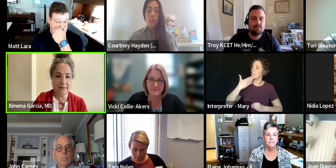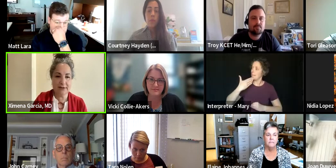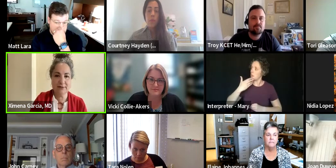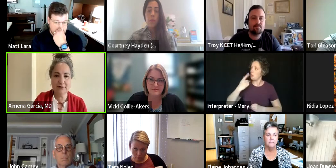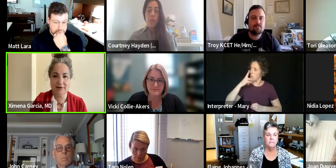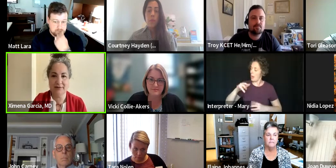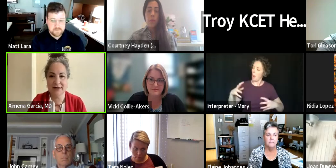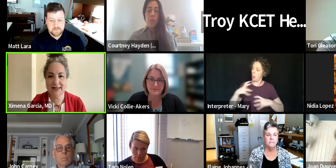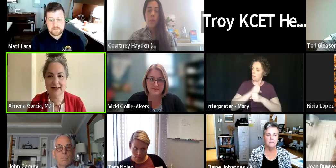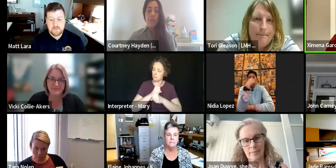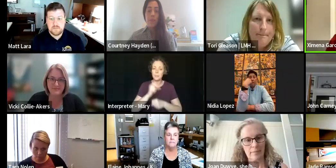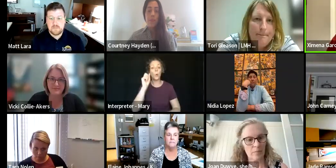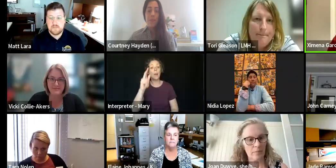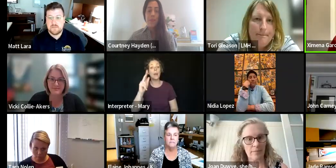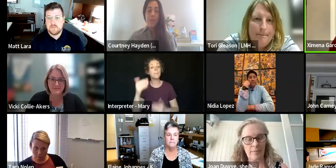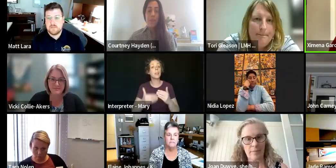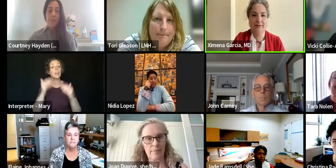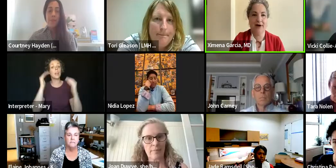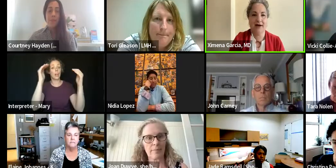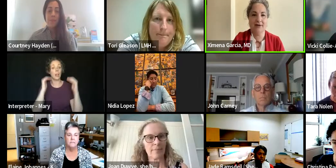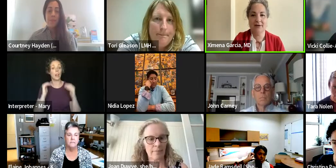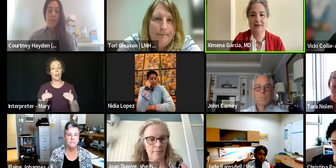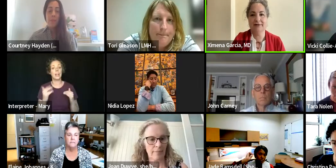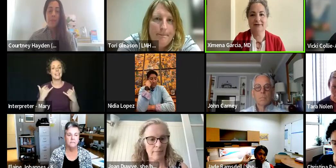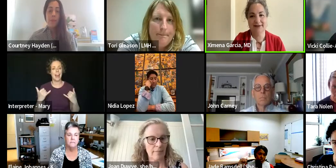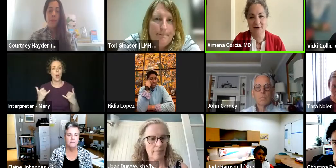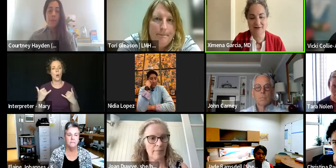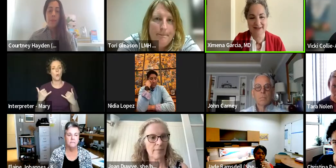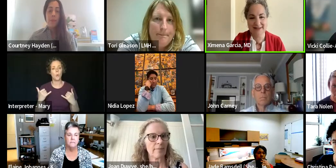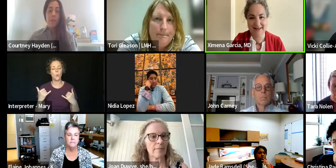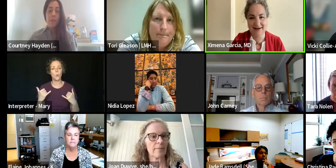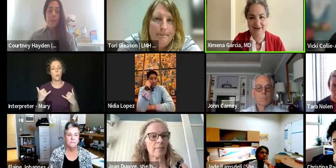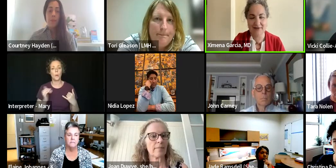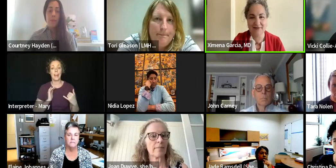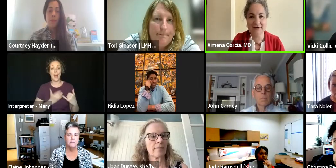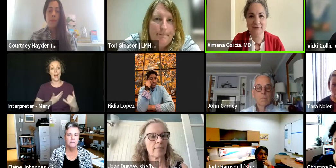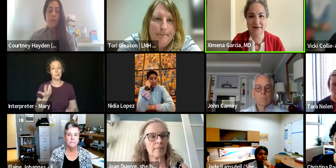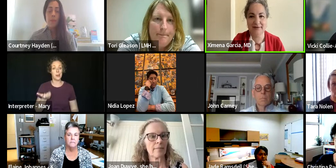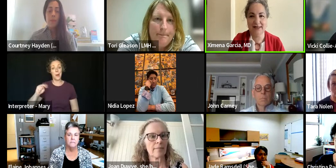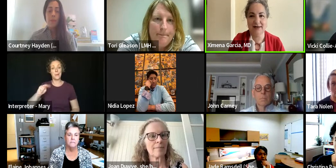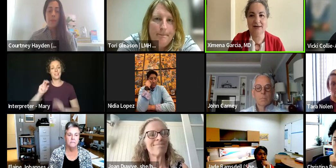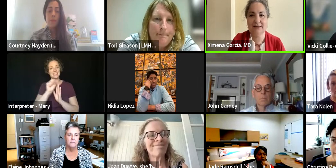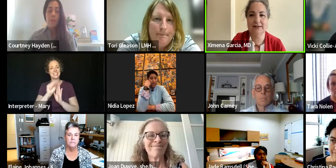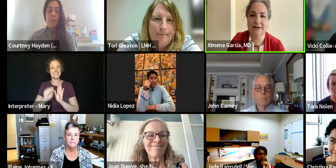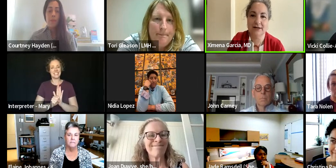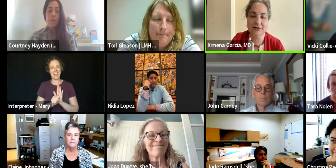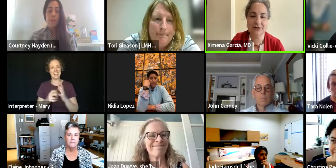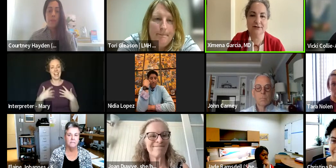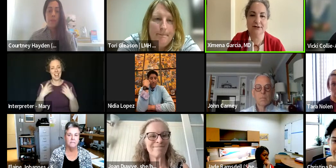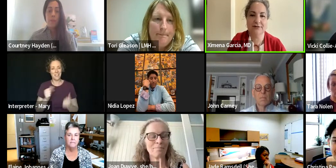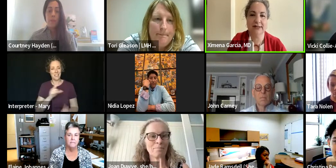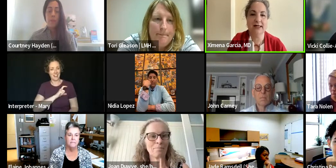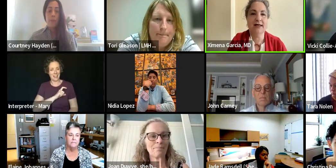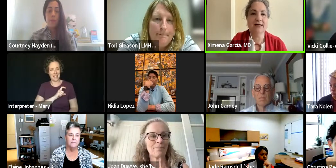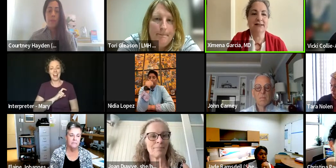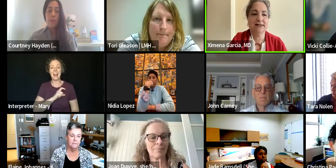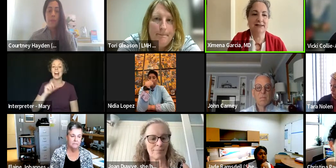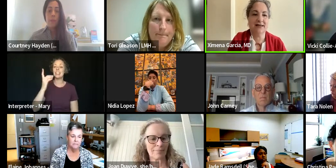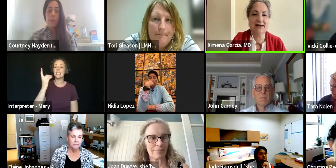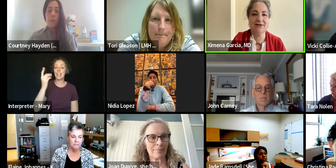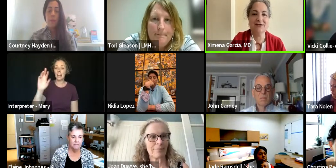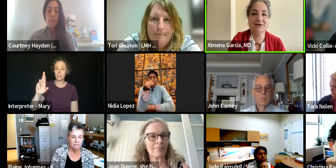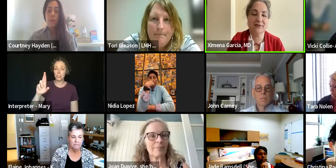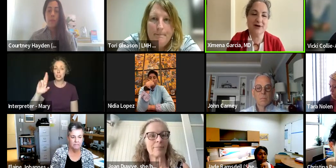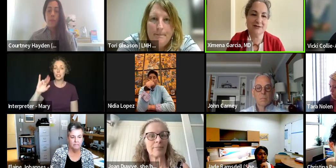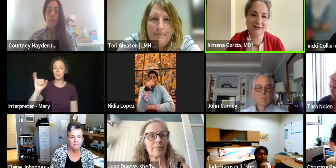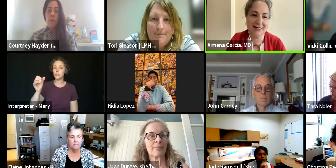So to move on, we're going to hear from our own state health officer, my friend and colleague, Dr. Joan Dubie.